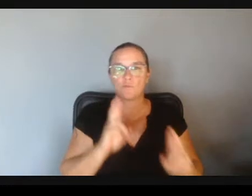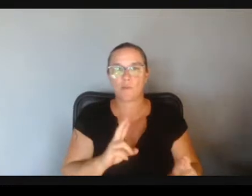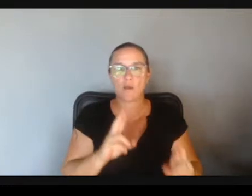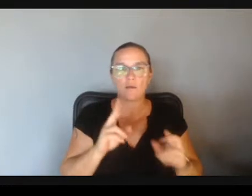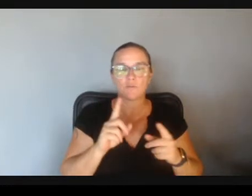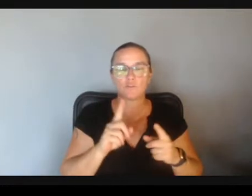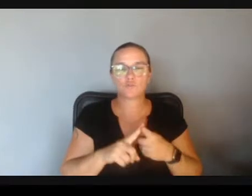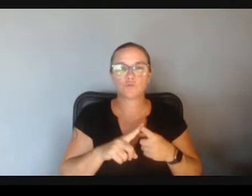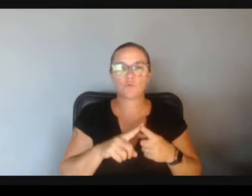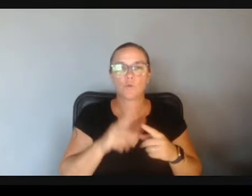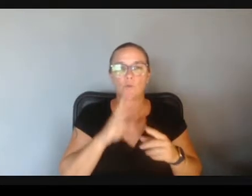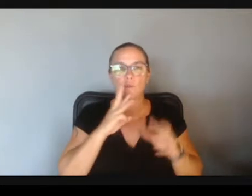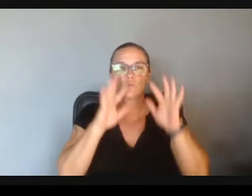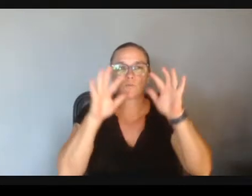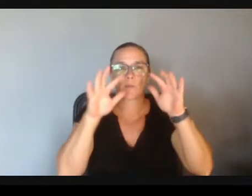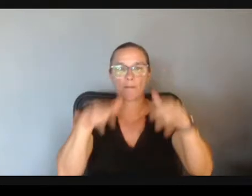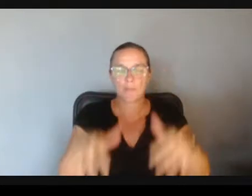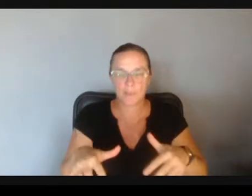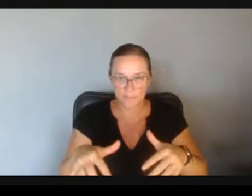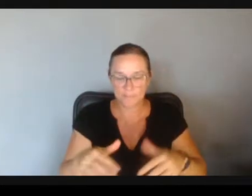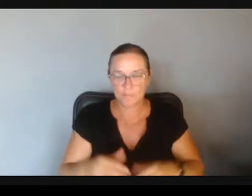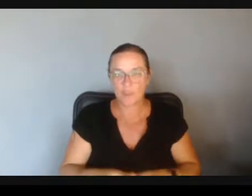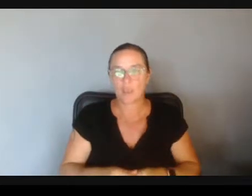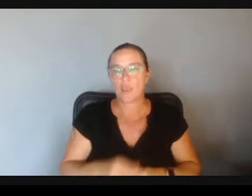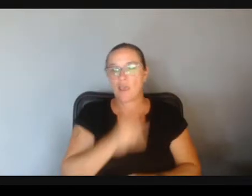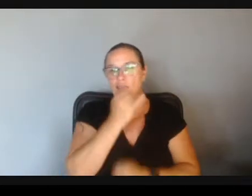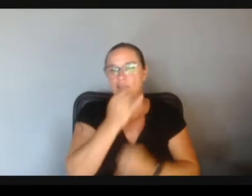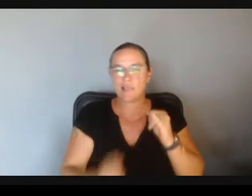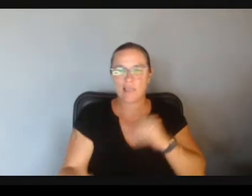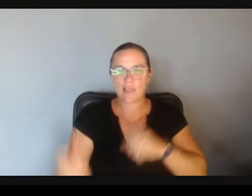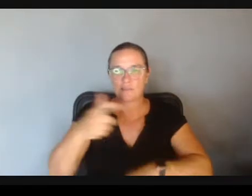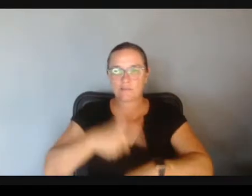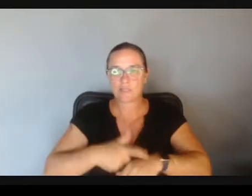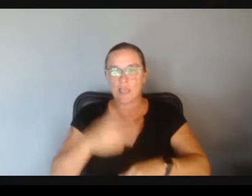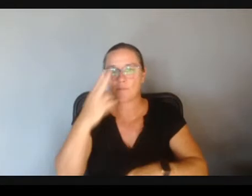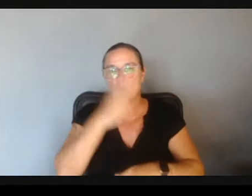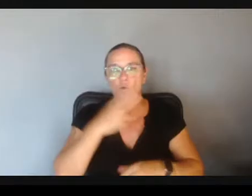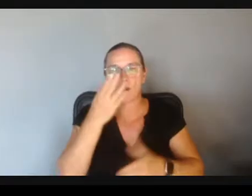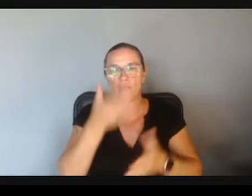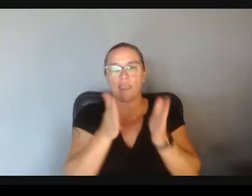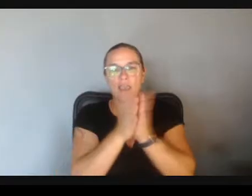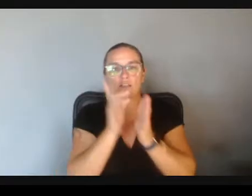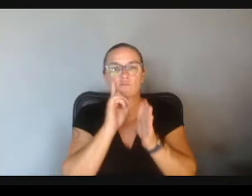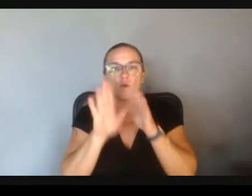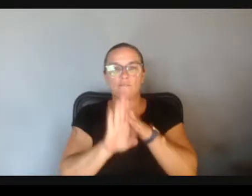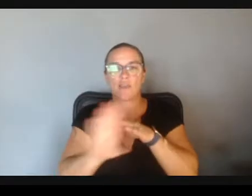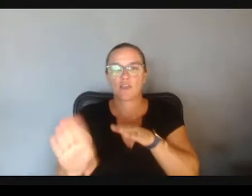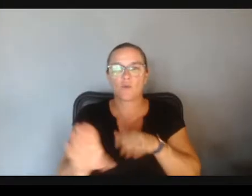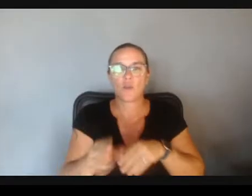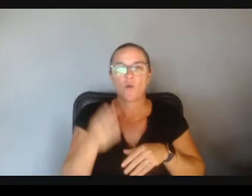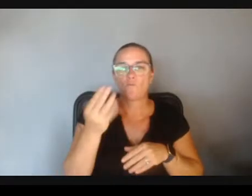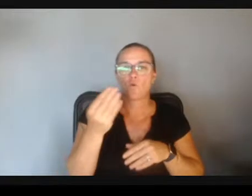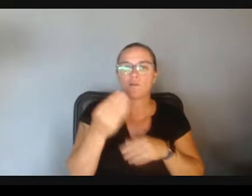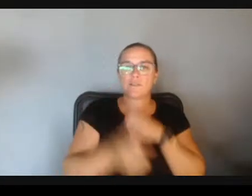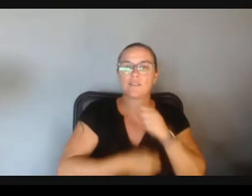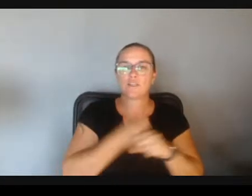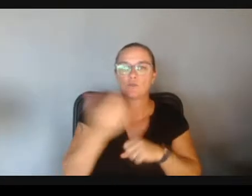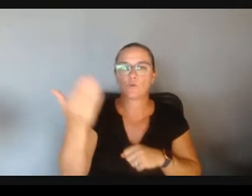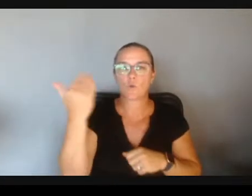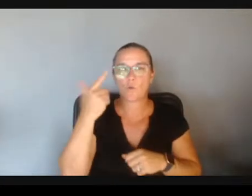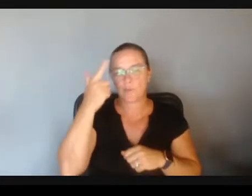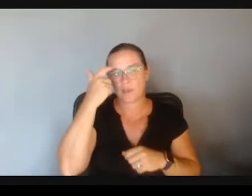cover some of that in a little bit. The last time Hawaii was asked to evacuate for tsunami was 14 years ago due to